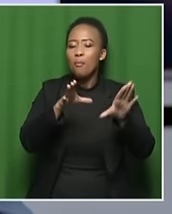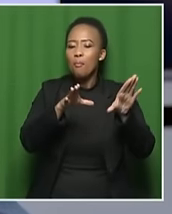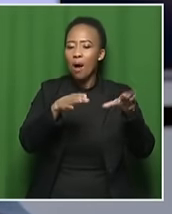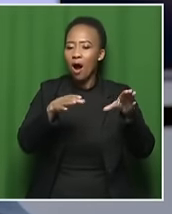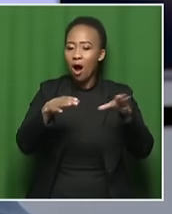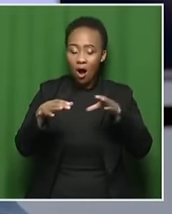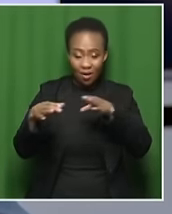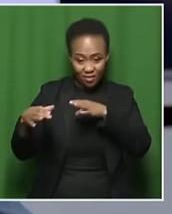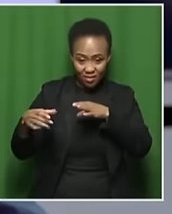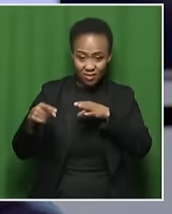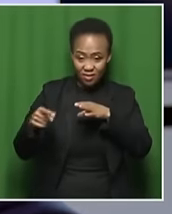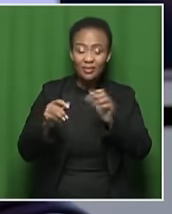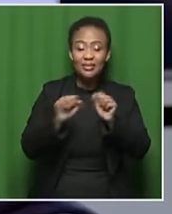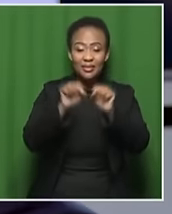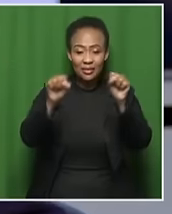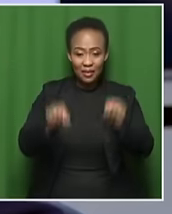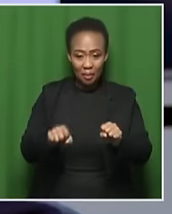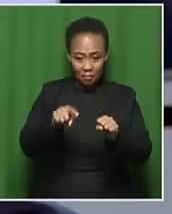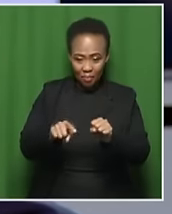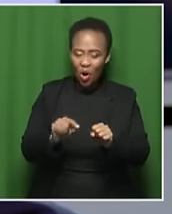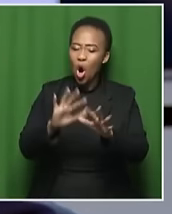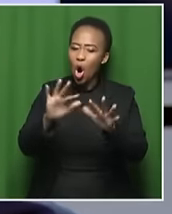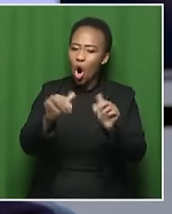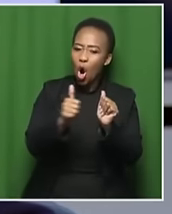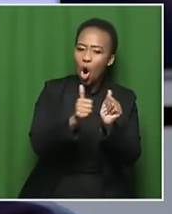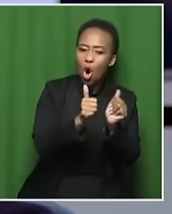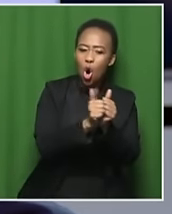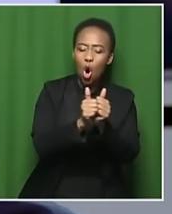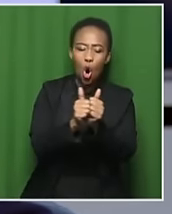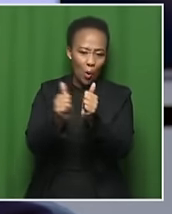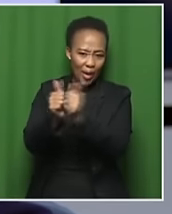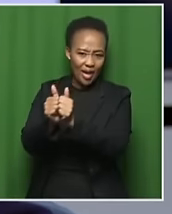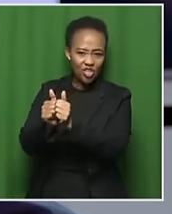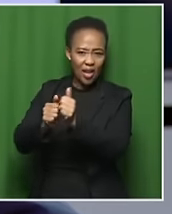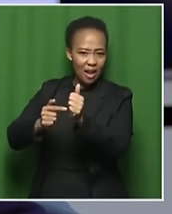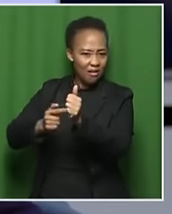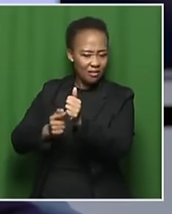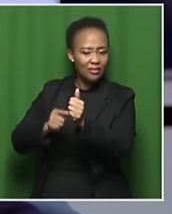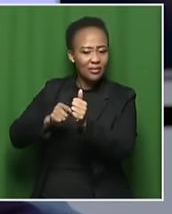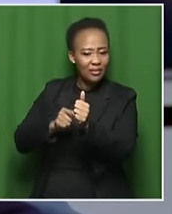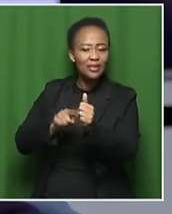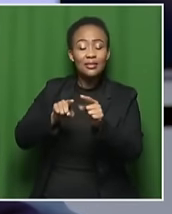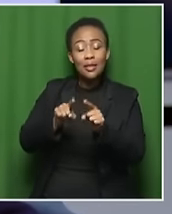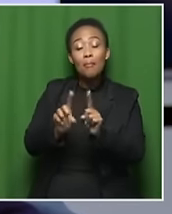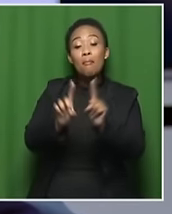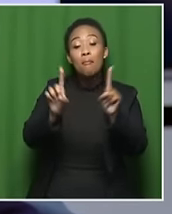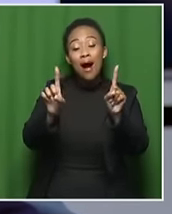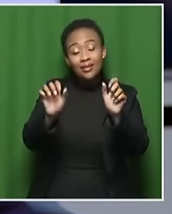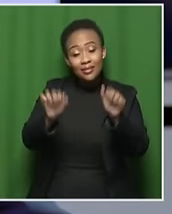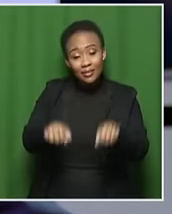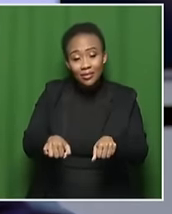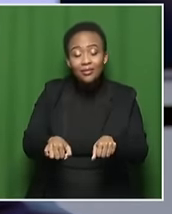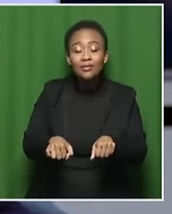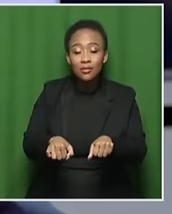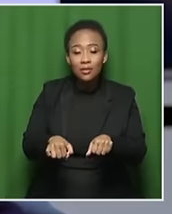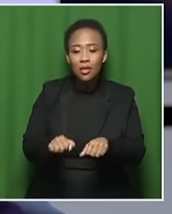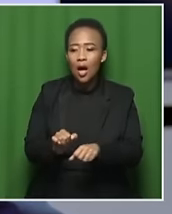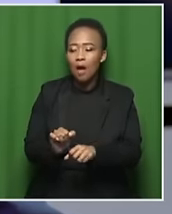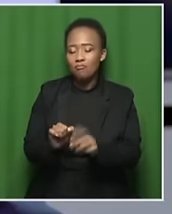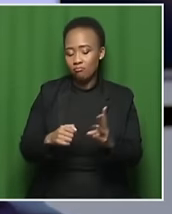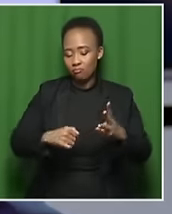towards a multi-party system. So coalitions are now going to be the order of the day. However, and as Michael